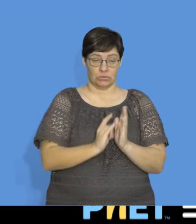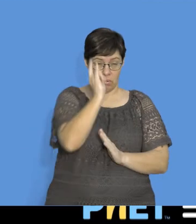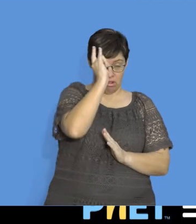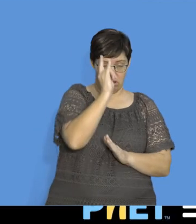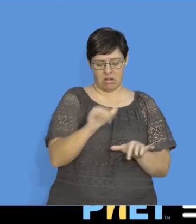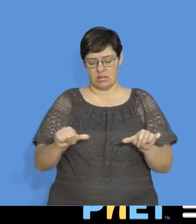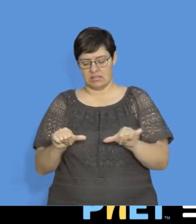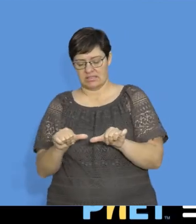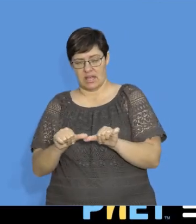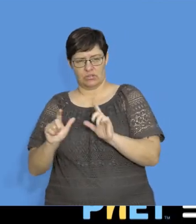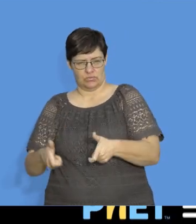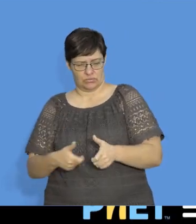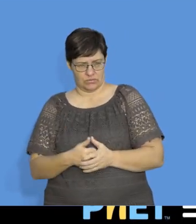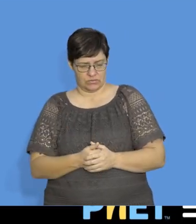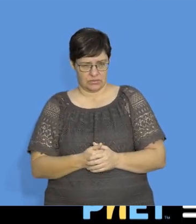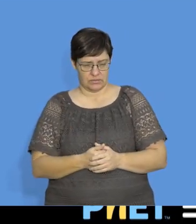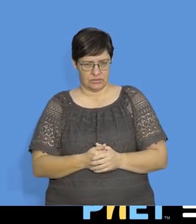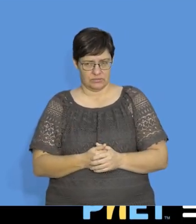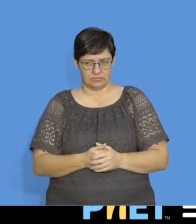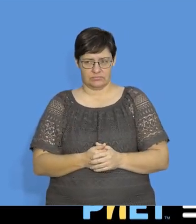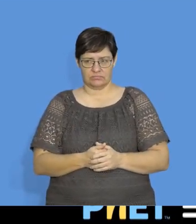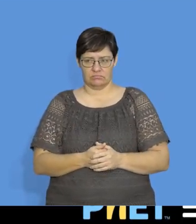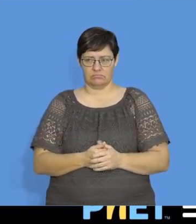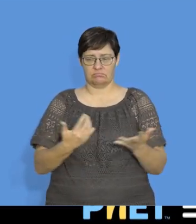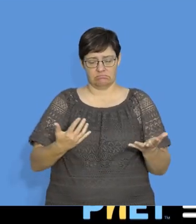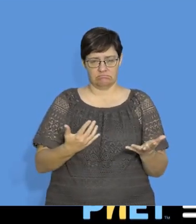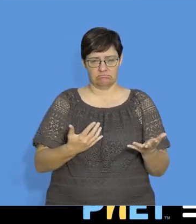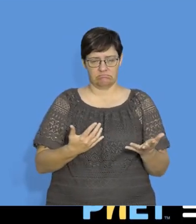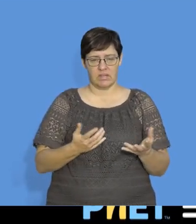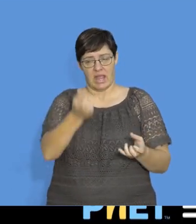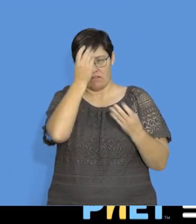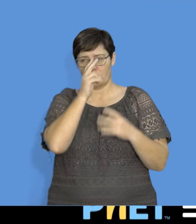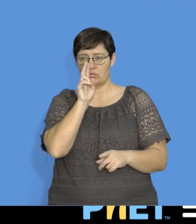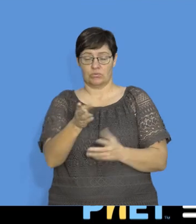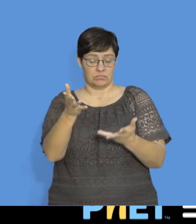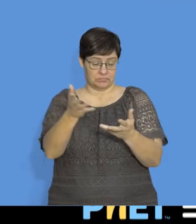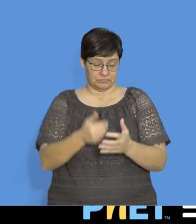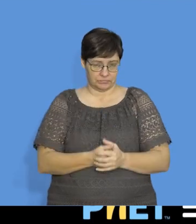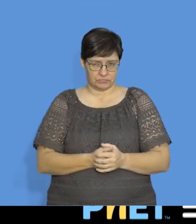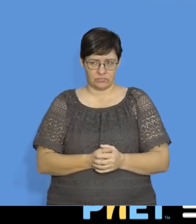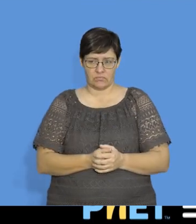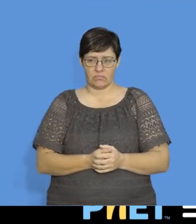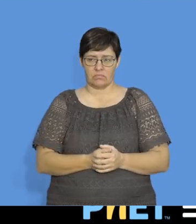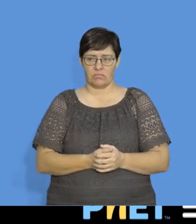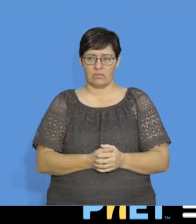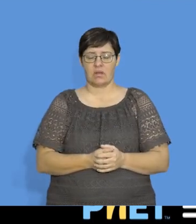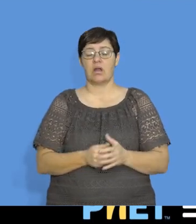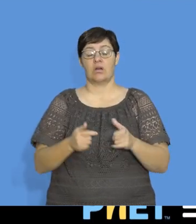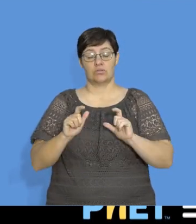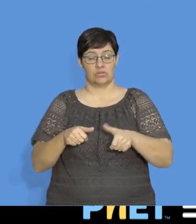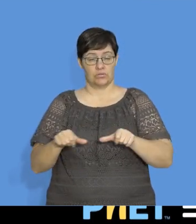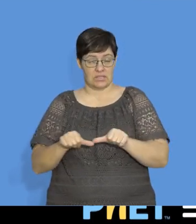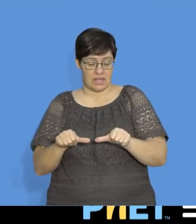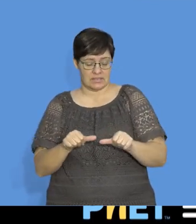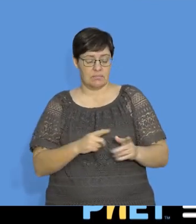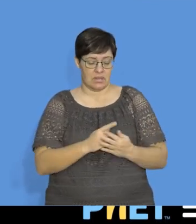size. Height versus shoe size, the data looks like that. So this is the shoe size and this is